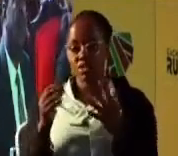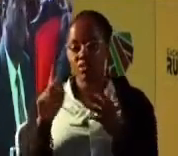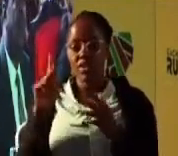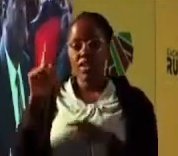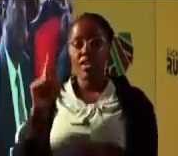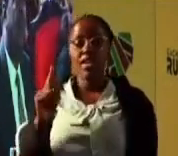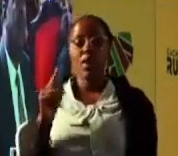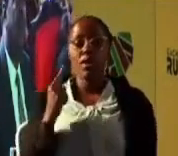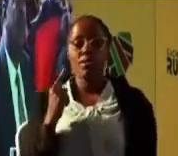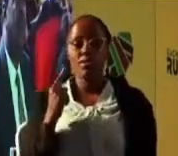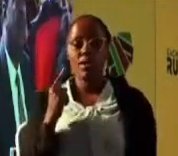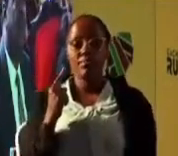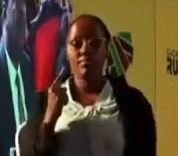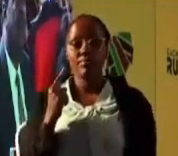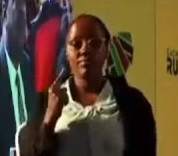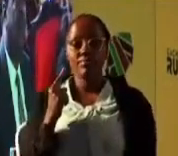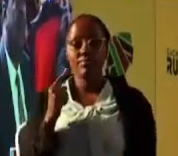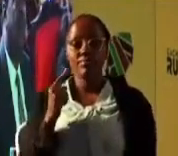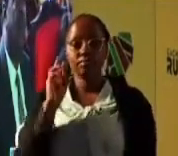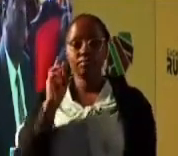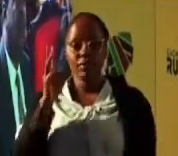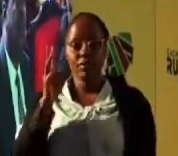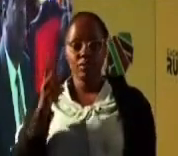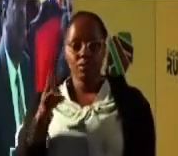Kenya Kwanza will